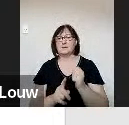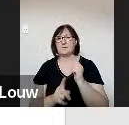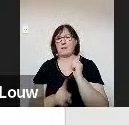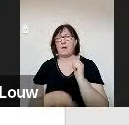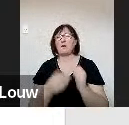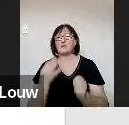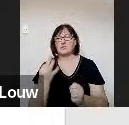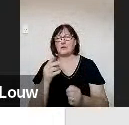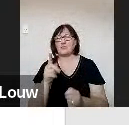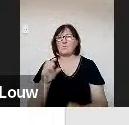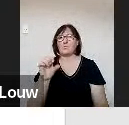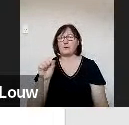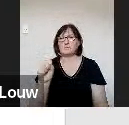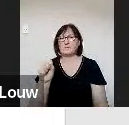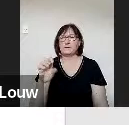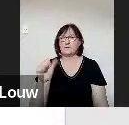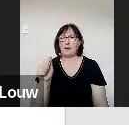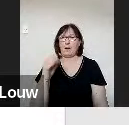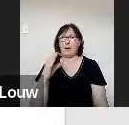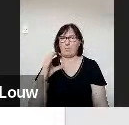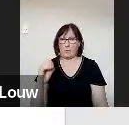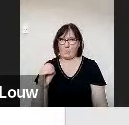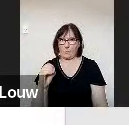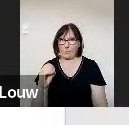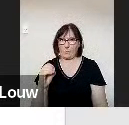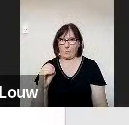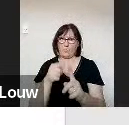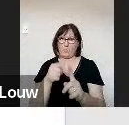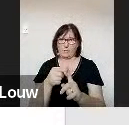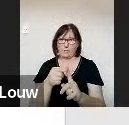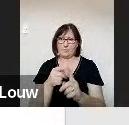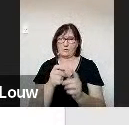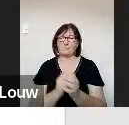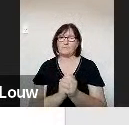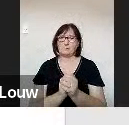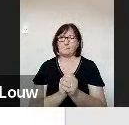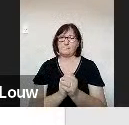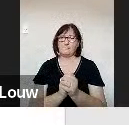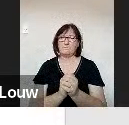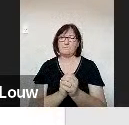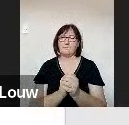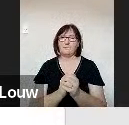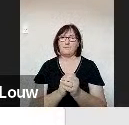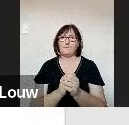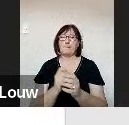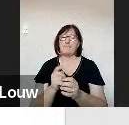but international, the first 6 are similar to all countries.